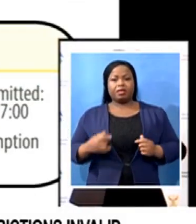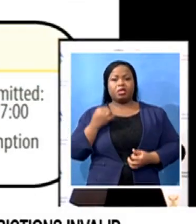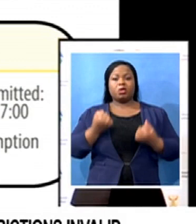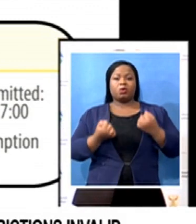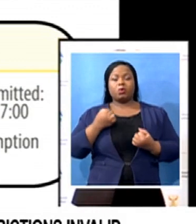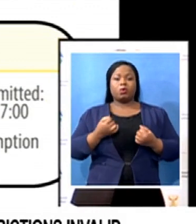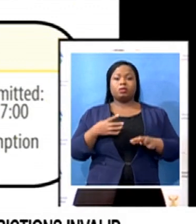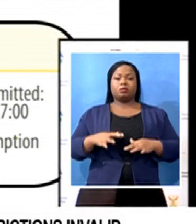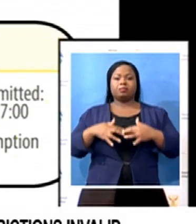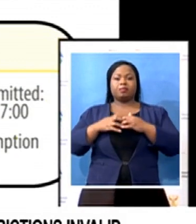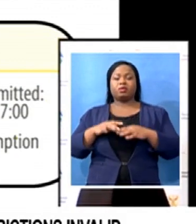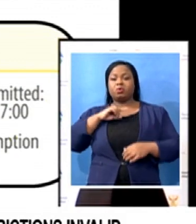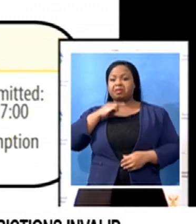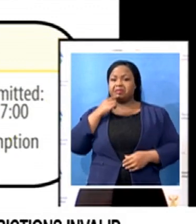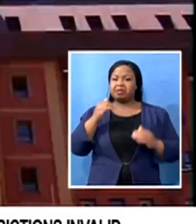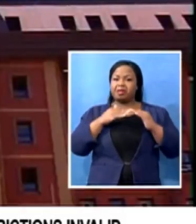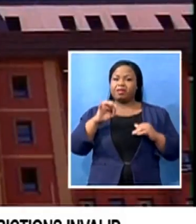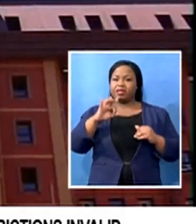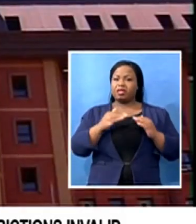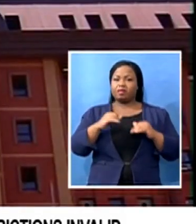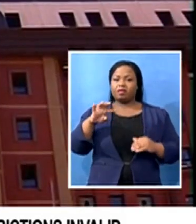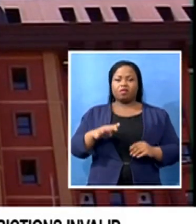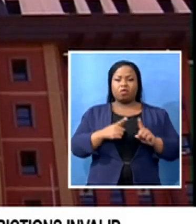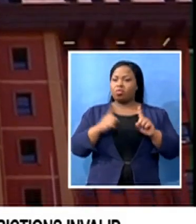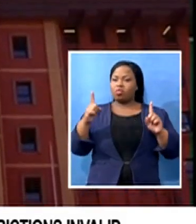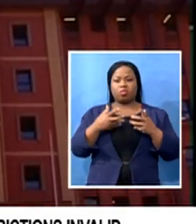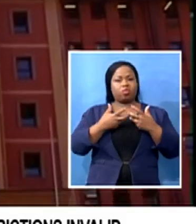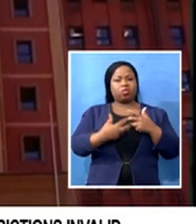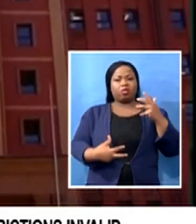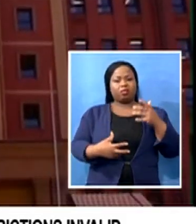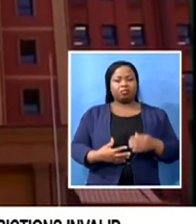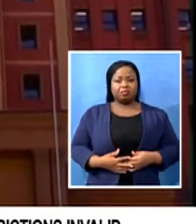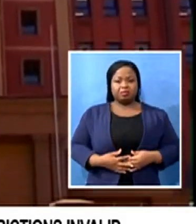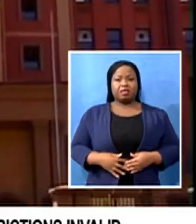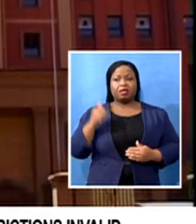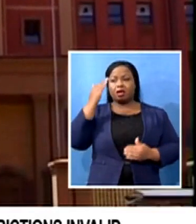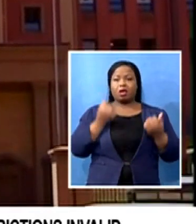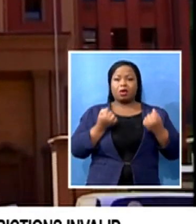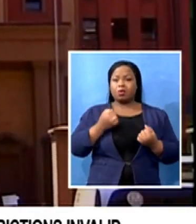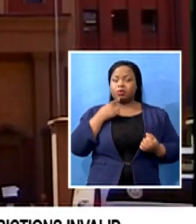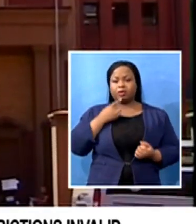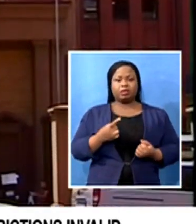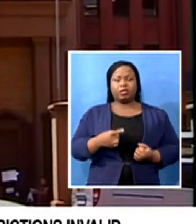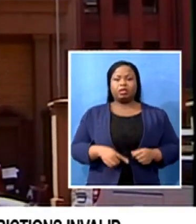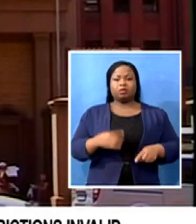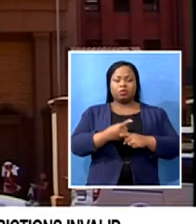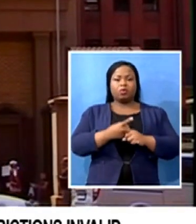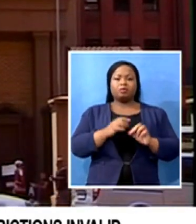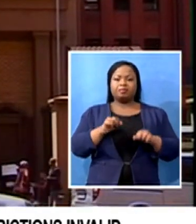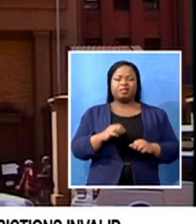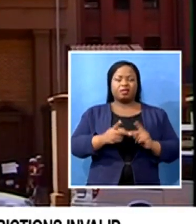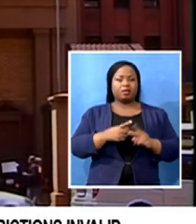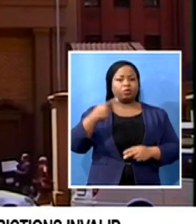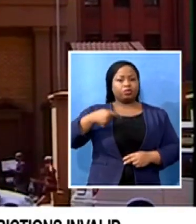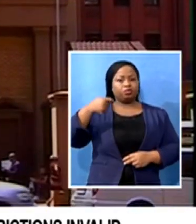of the lockdown irrational, and a high court declared part of it as such. In its judgment, it found that some of the